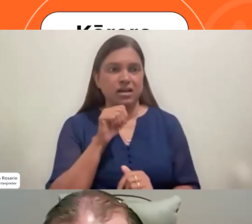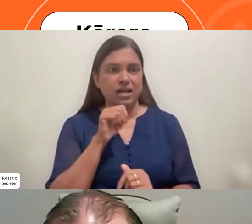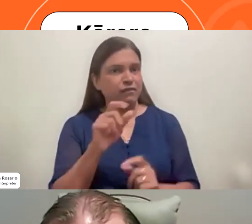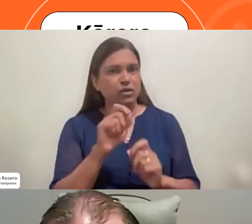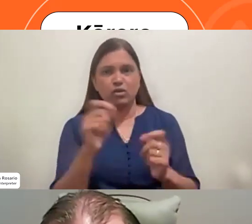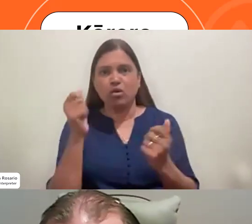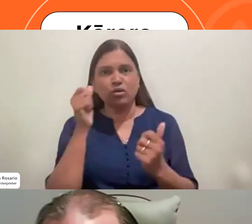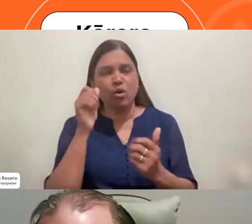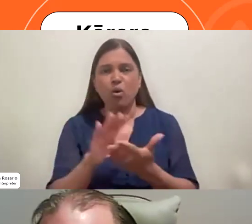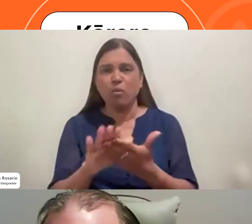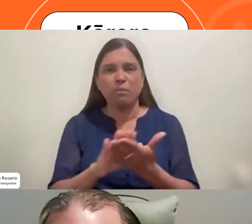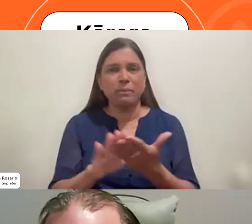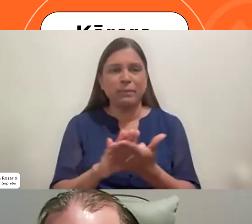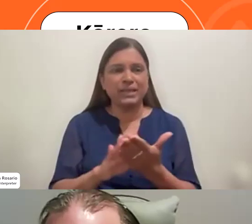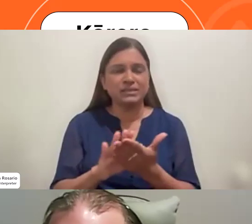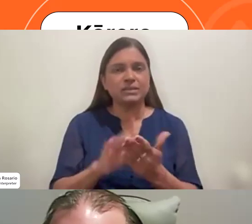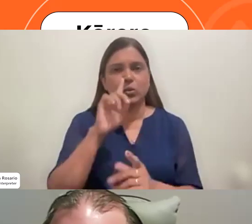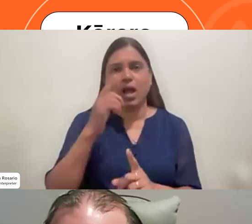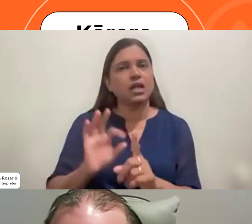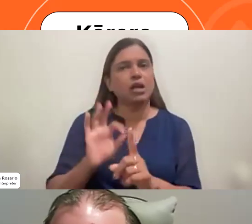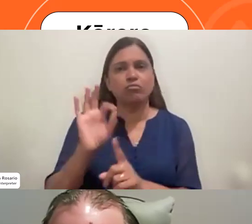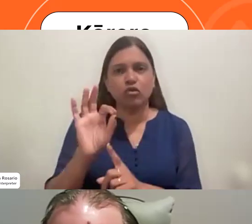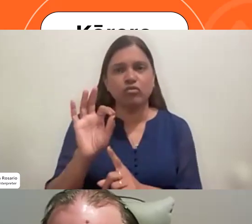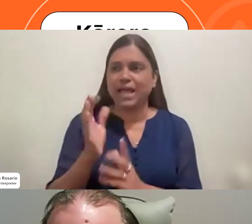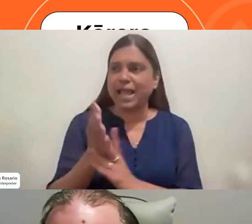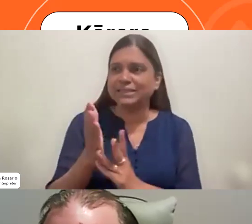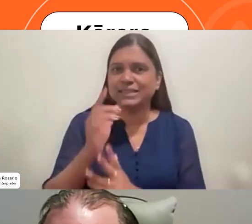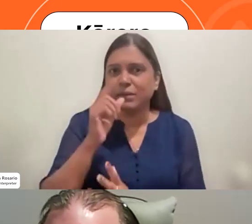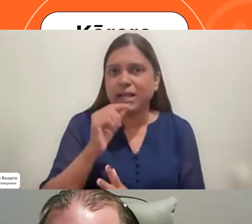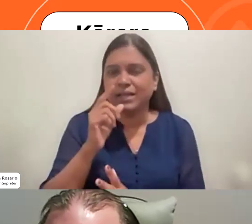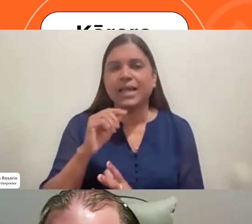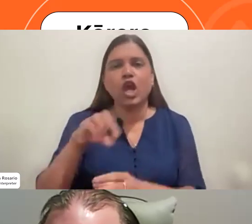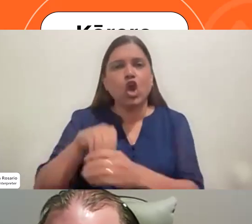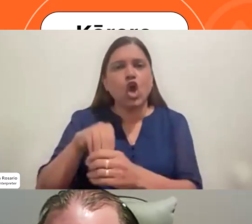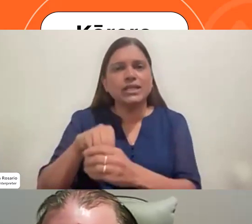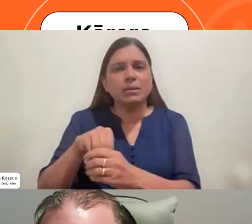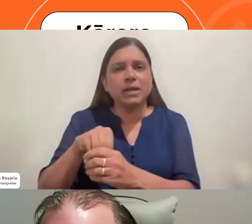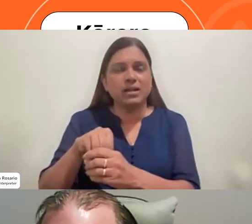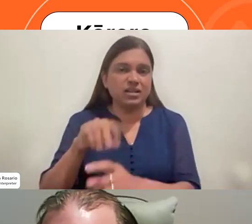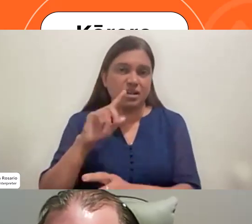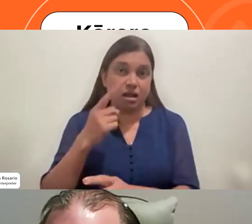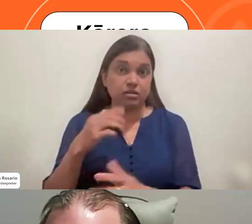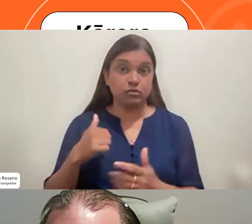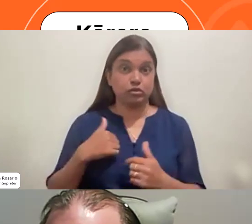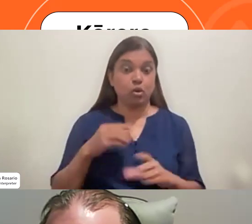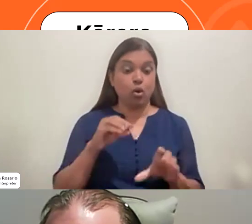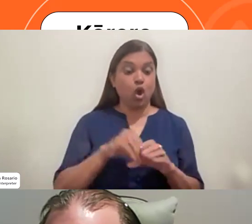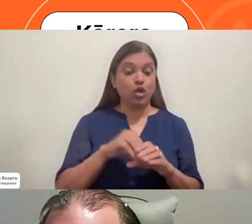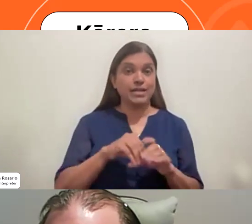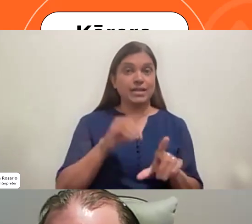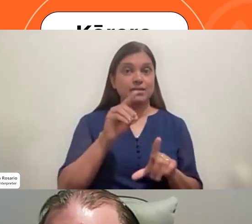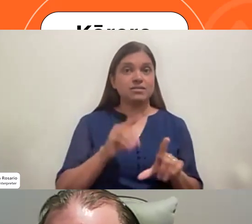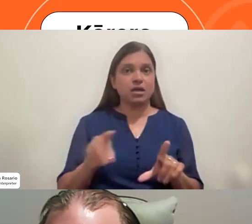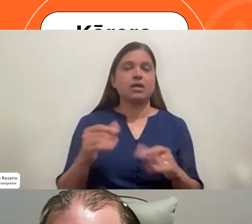and usability of your web content immeasurably. Content design is an exciting field to work in. It needs to be